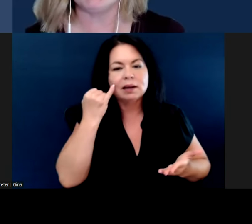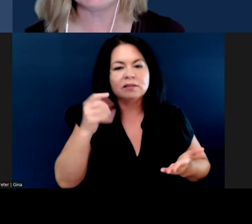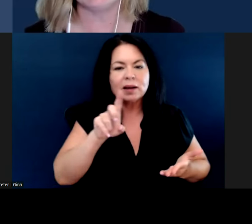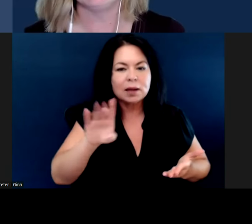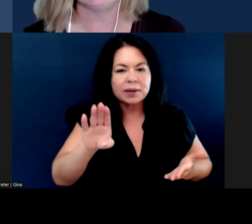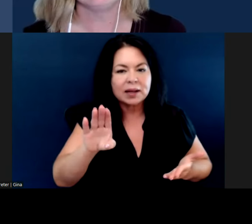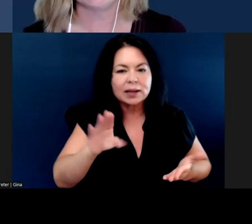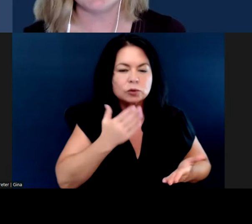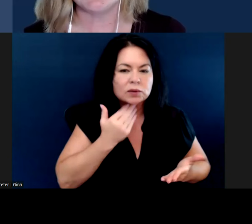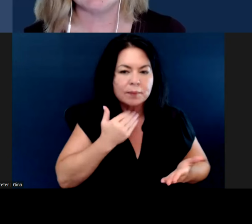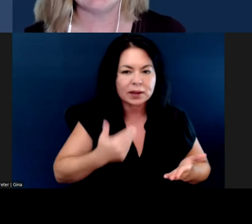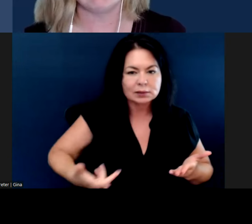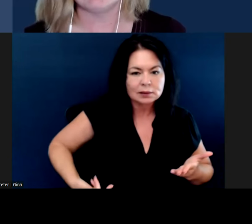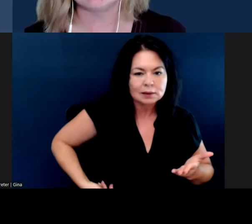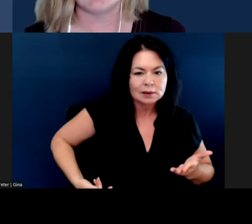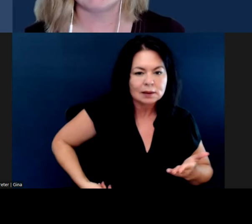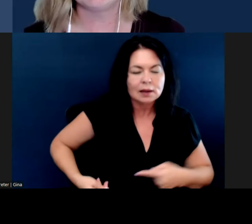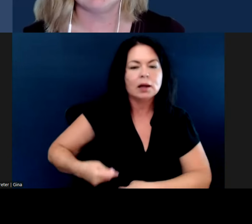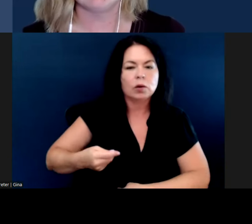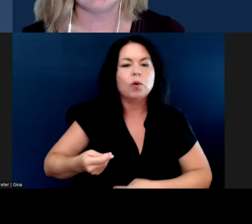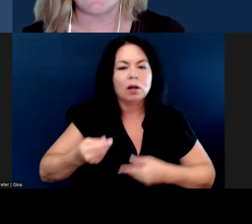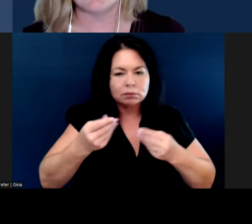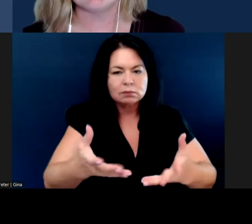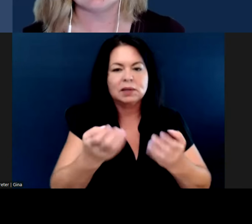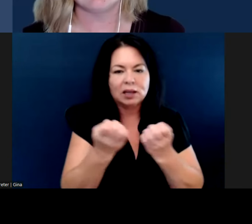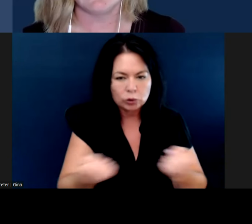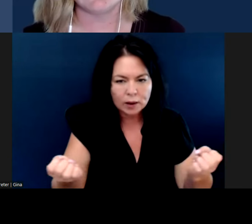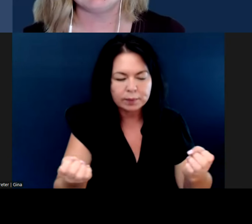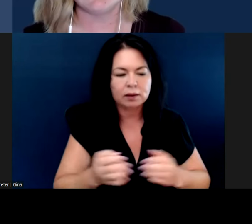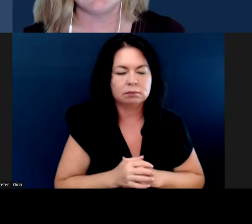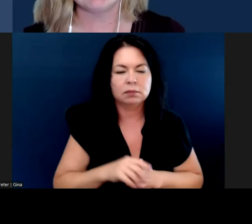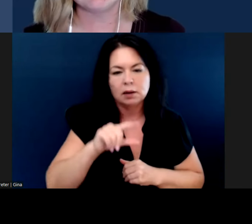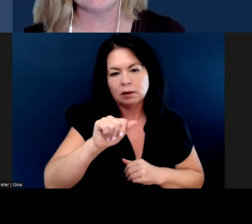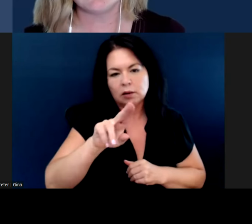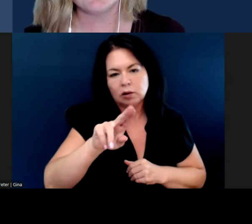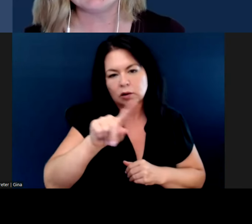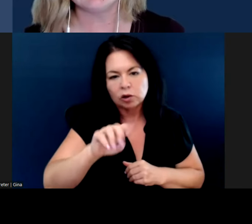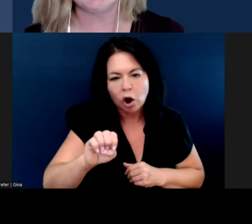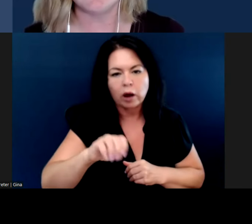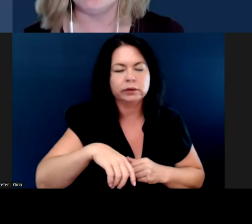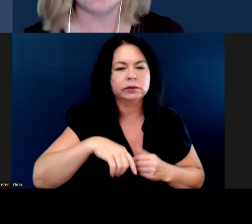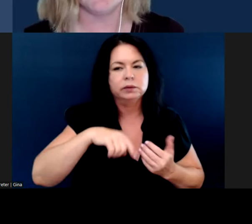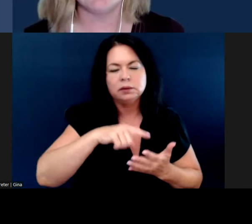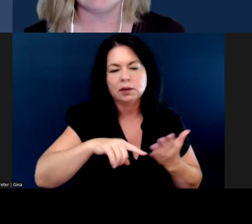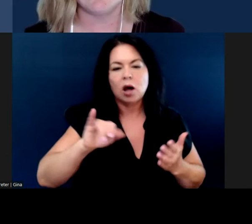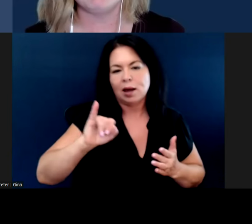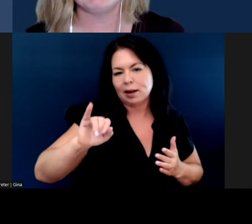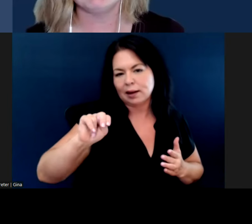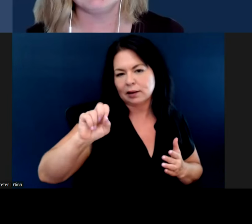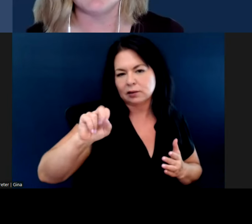that would be things like syringes, alcohol swabs, gauze, and also does cover insulin, but at